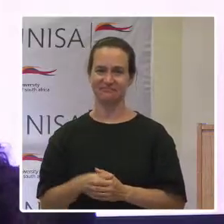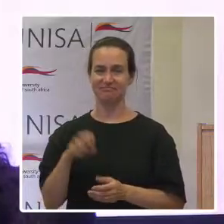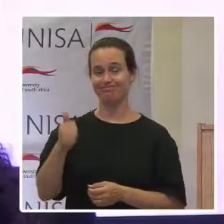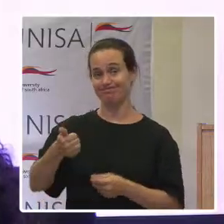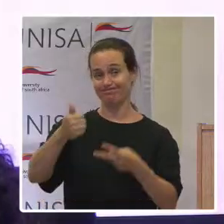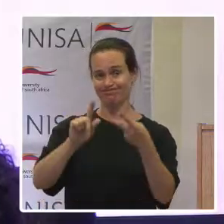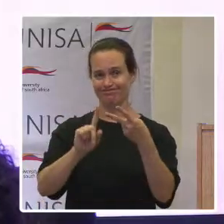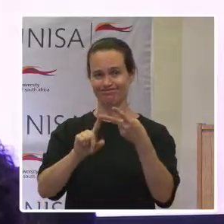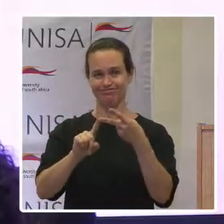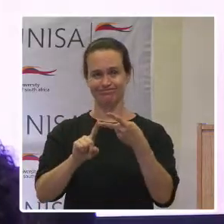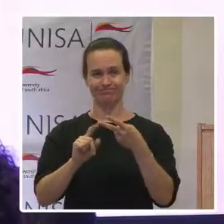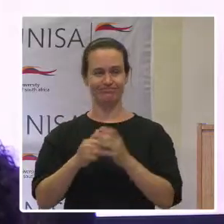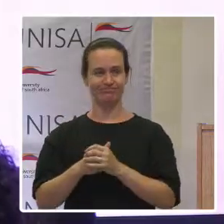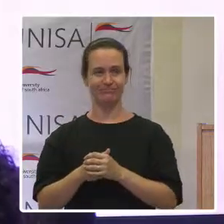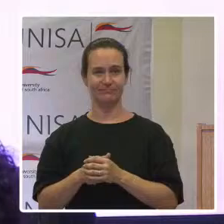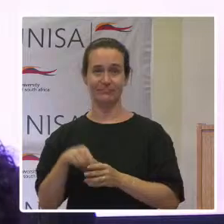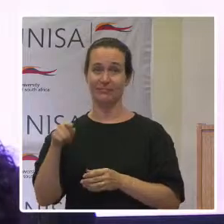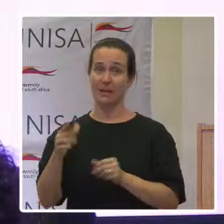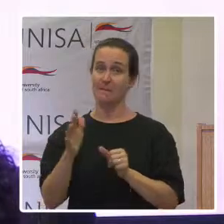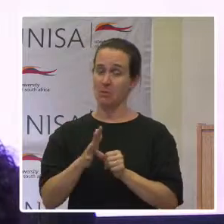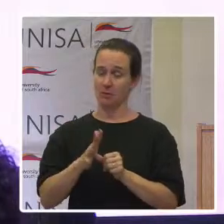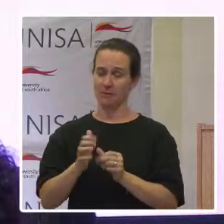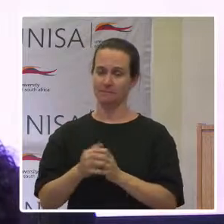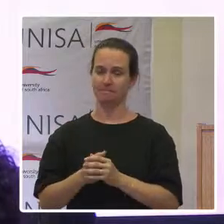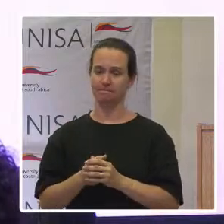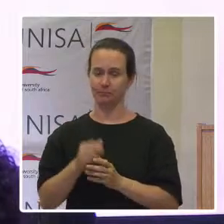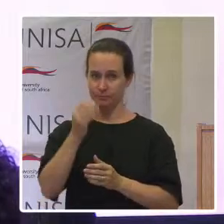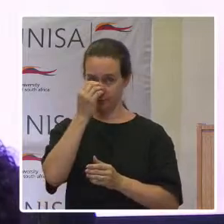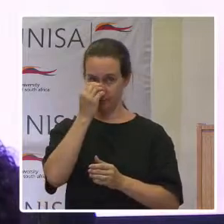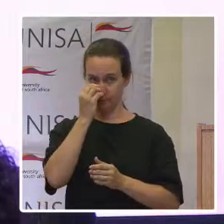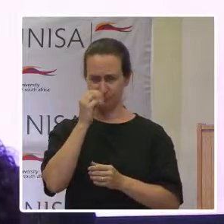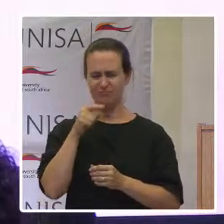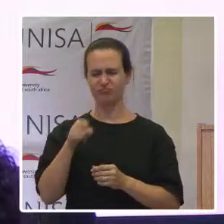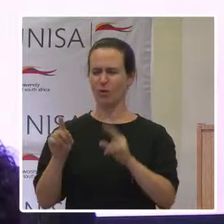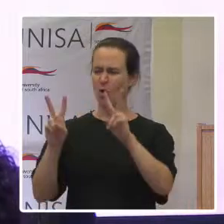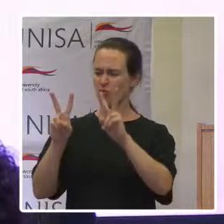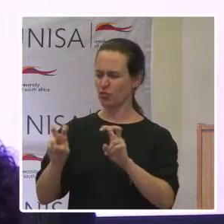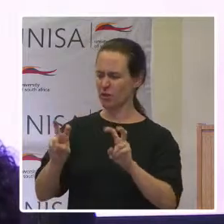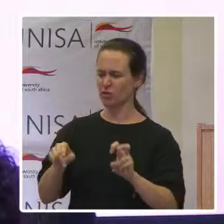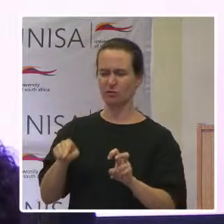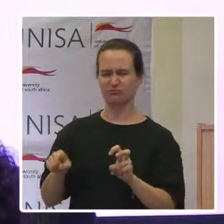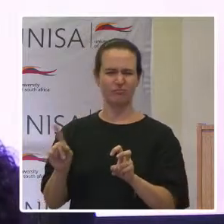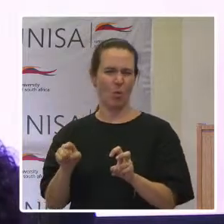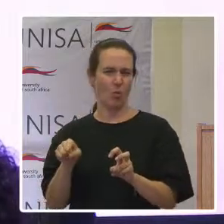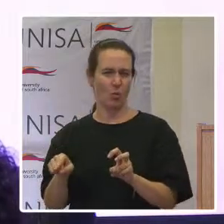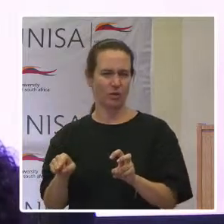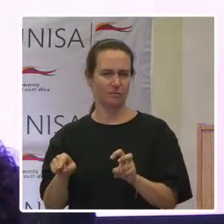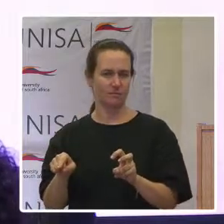Next question. And this is important. What is research?